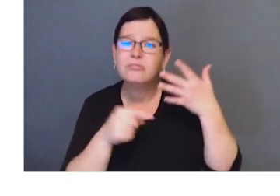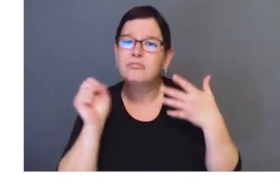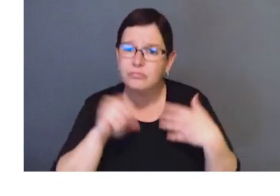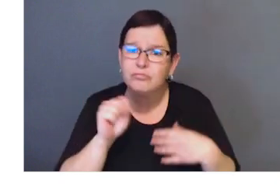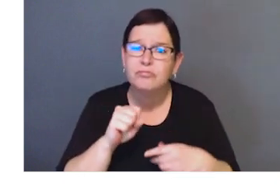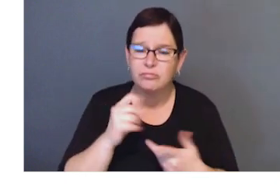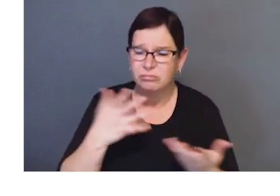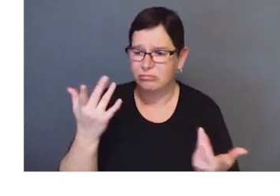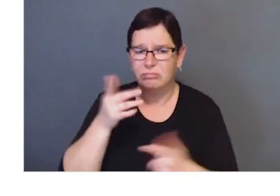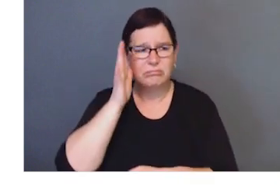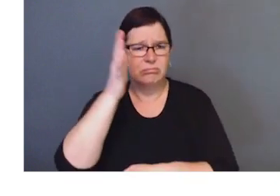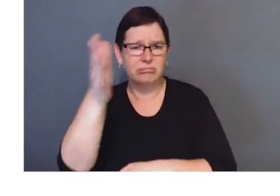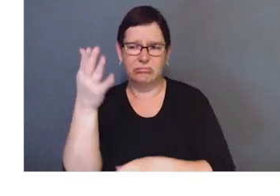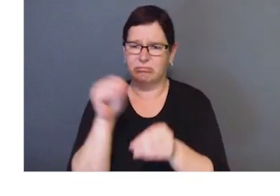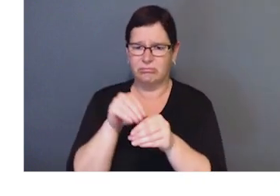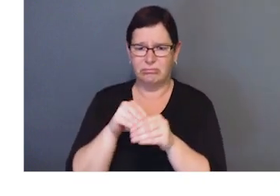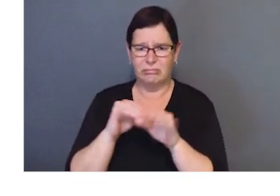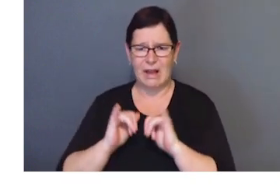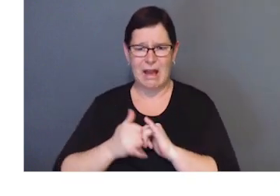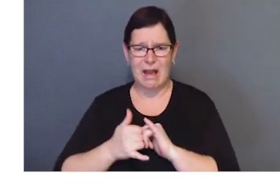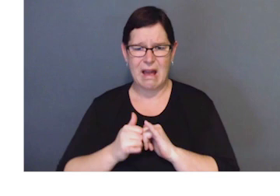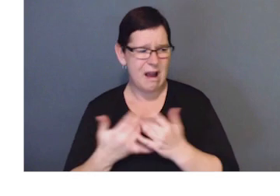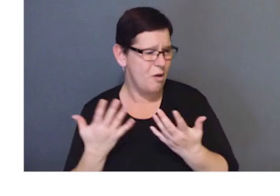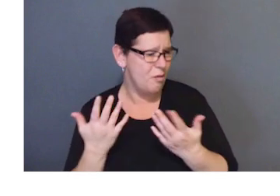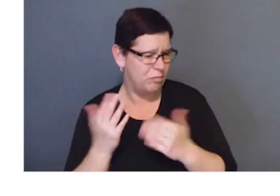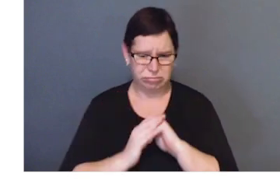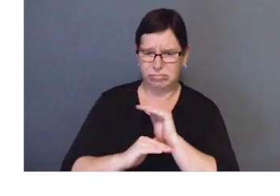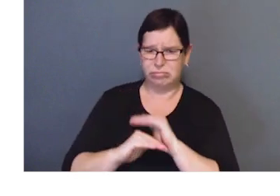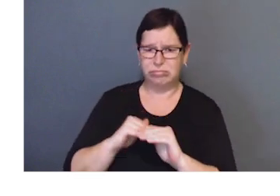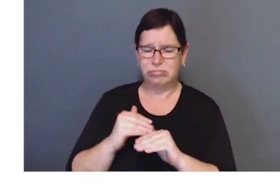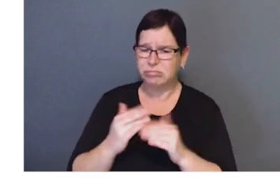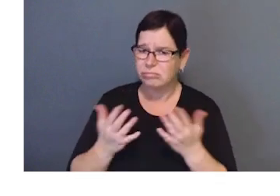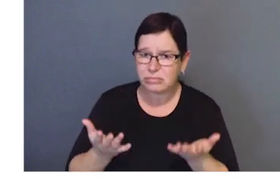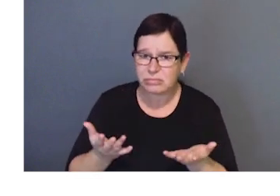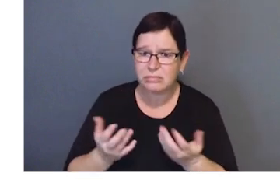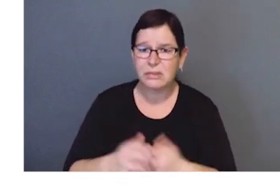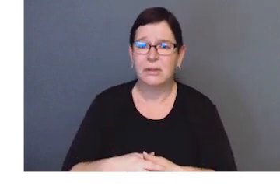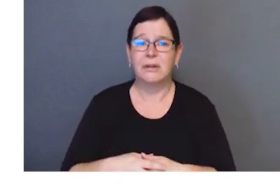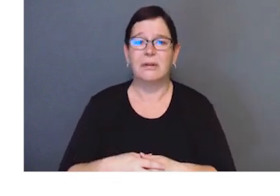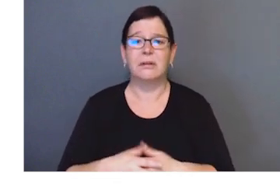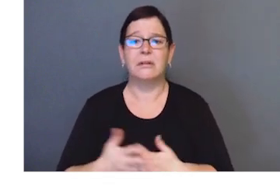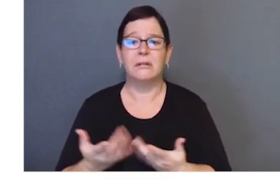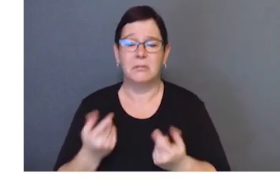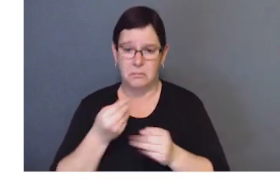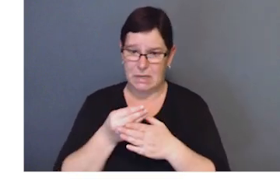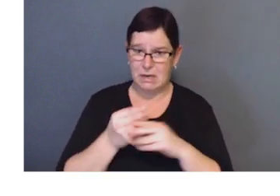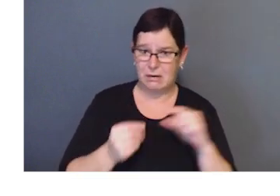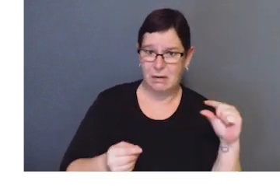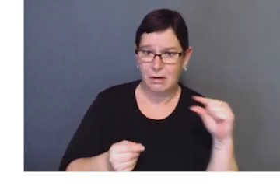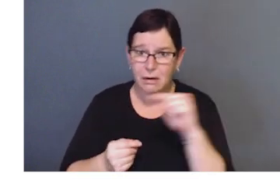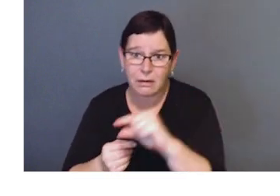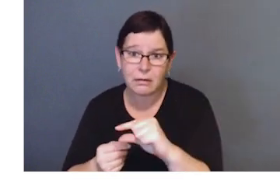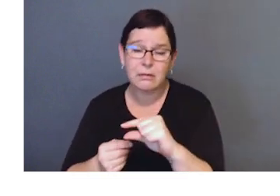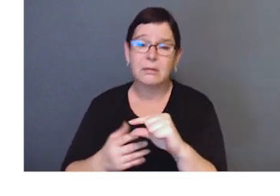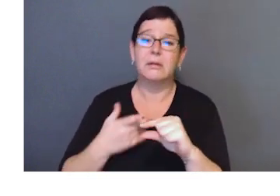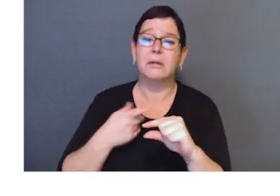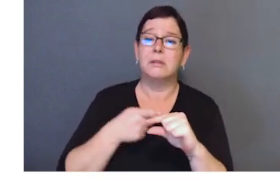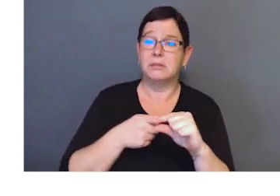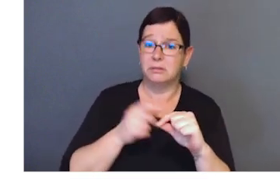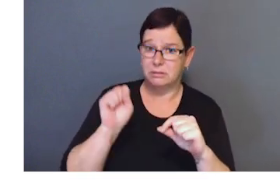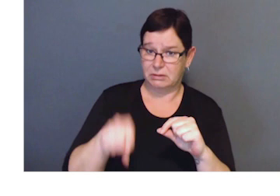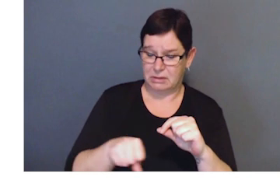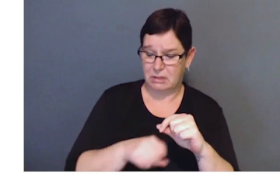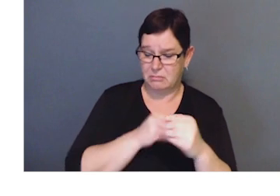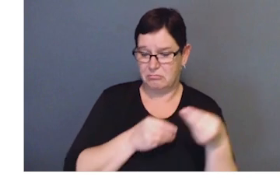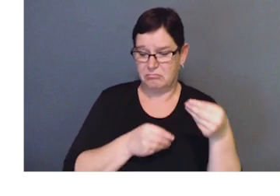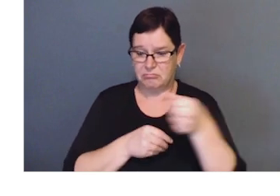Contributions to an RDSP can be made until the end of the year that the beneficiary turns 59. And the government will pay matching